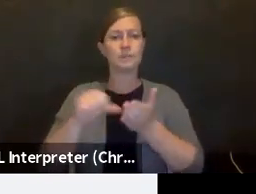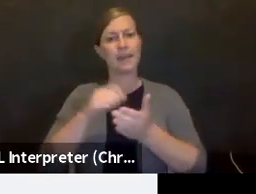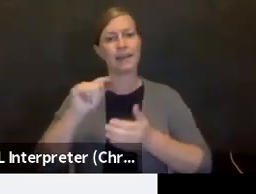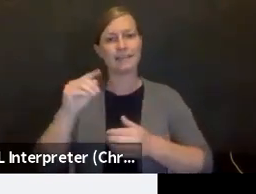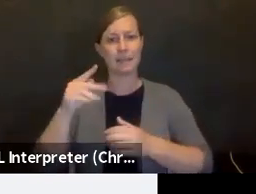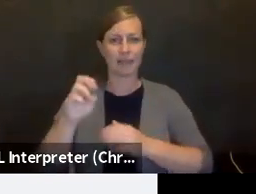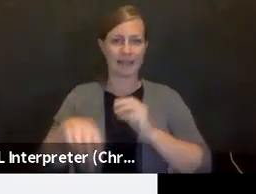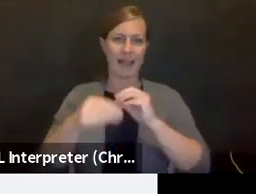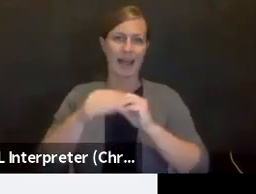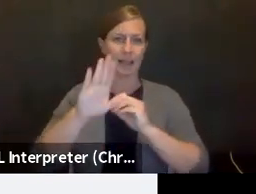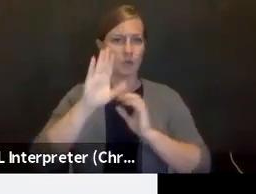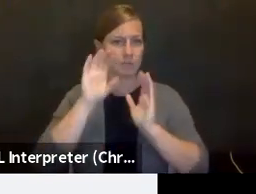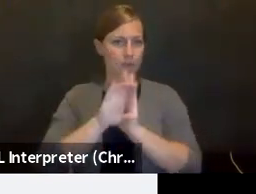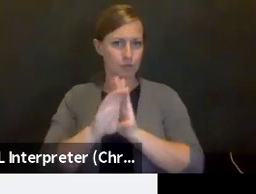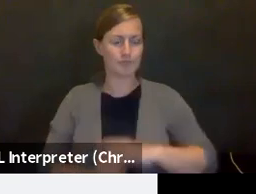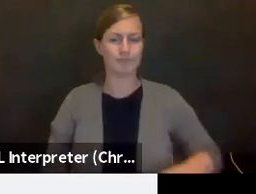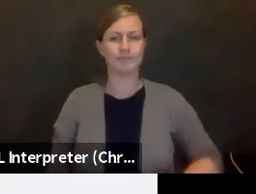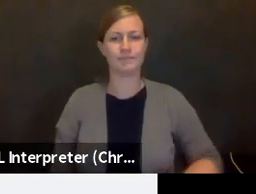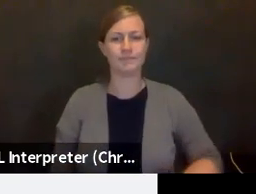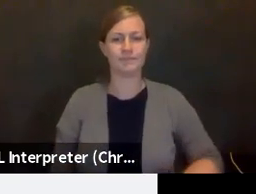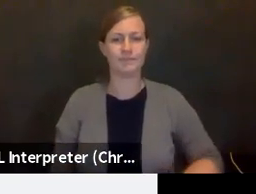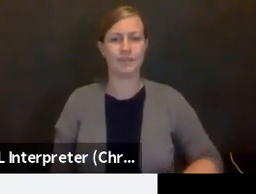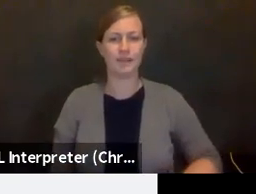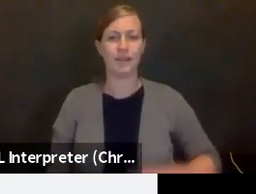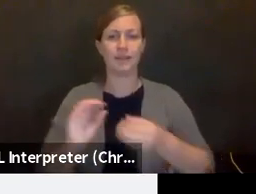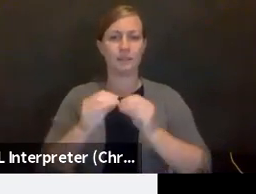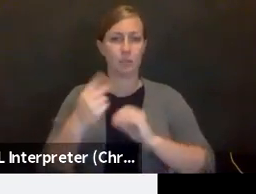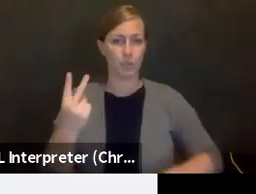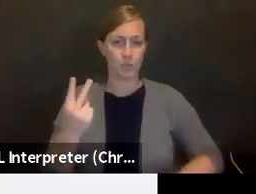of yourself. Number 2,